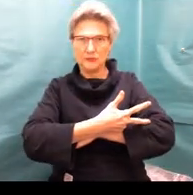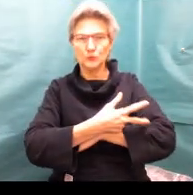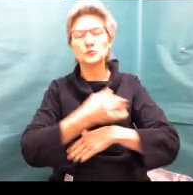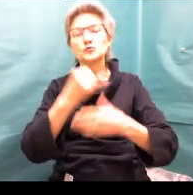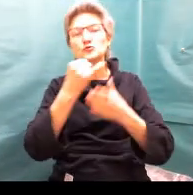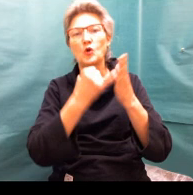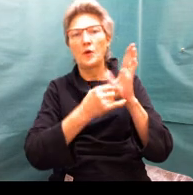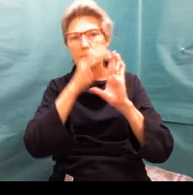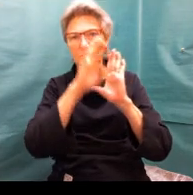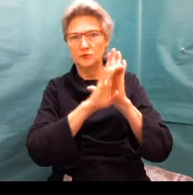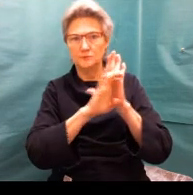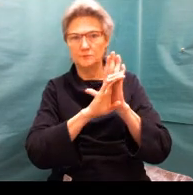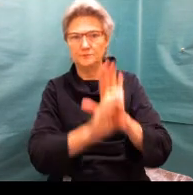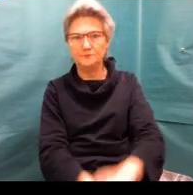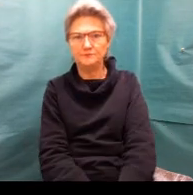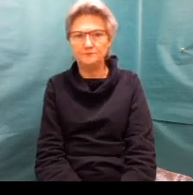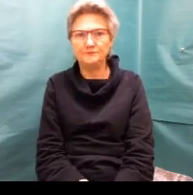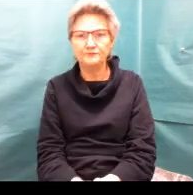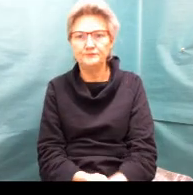model.